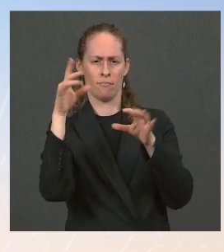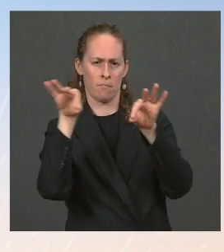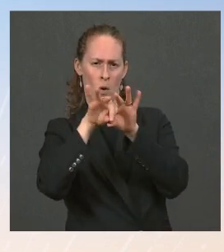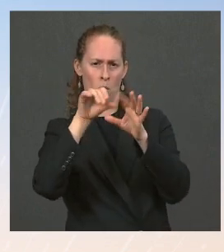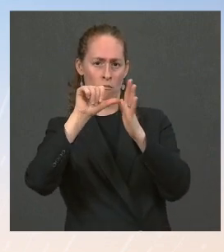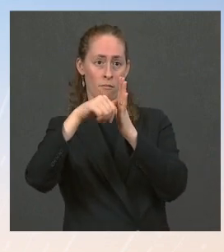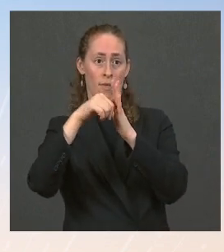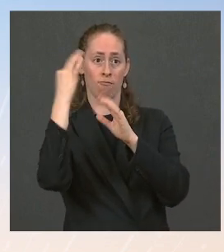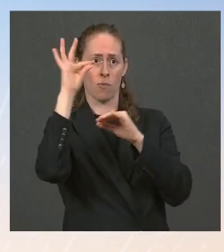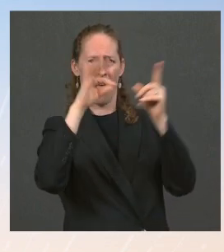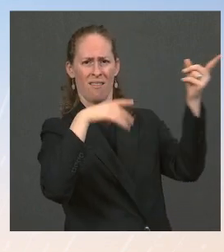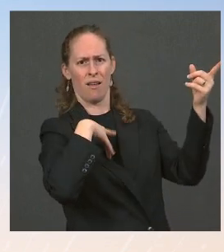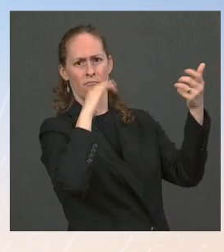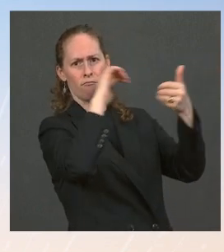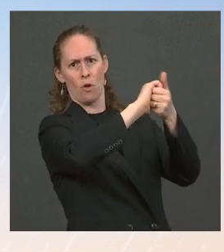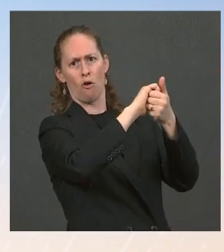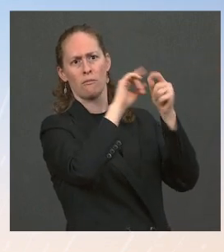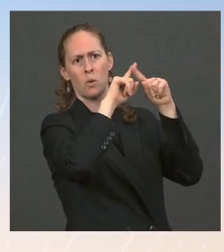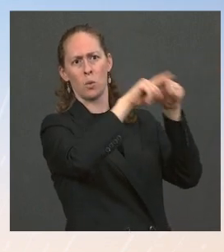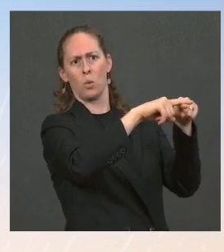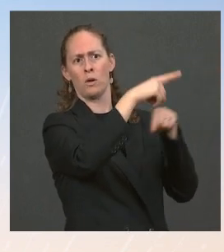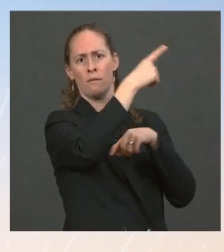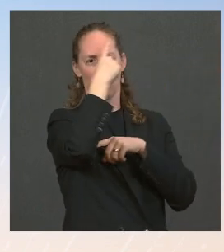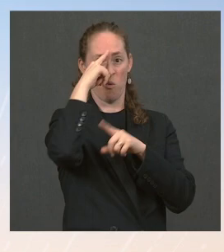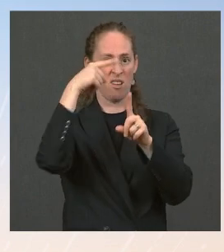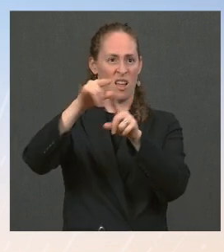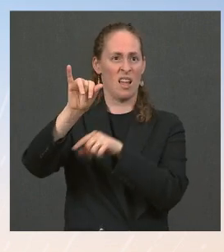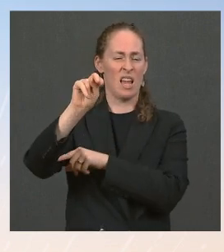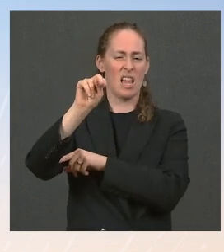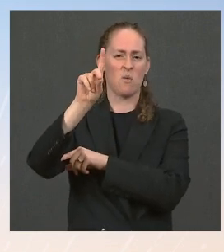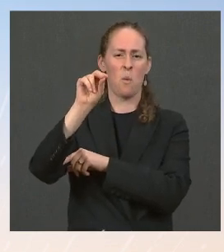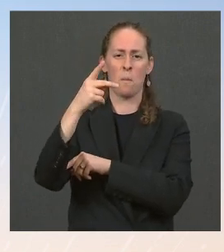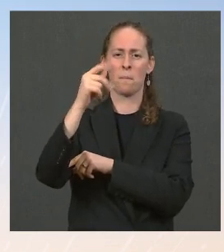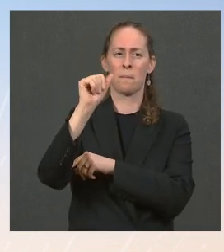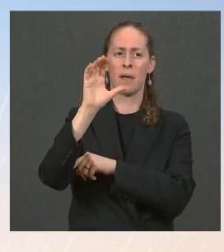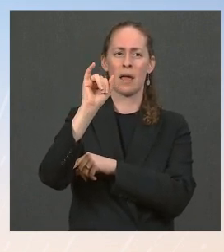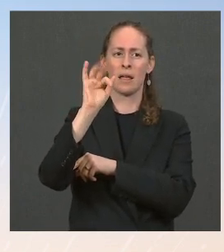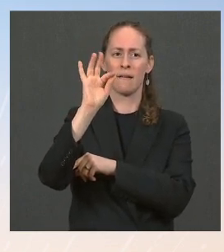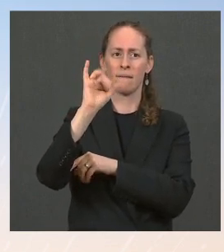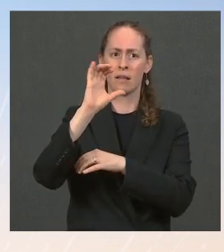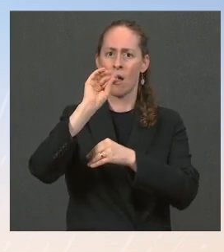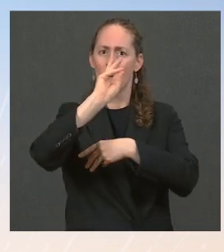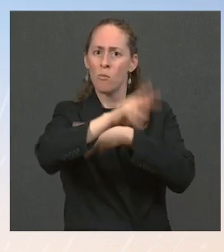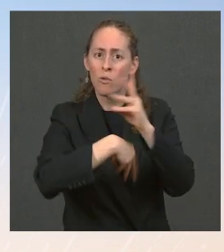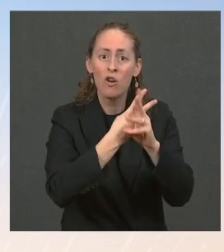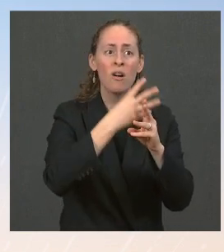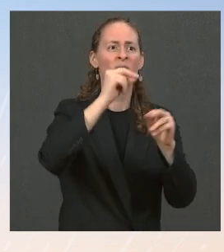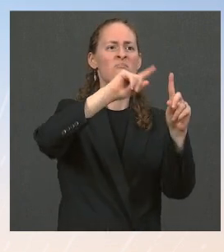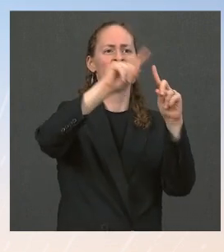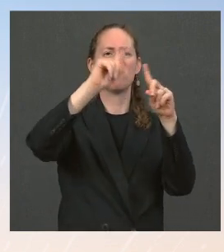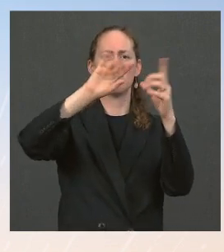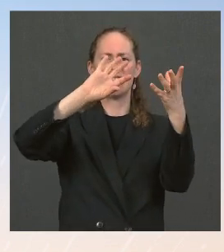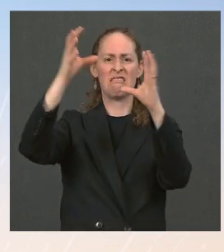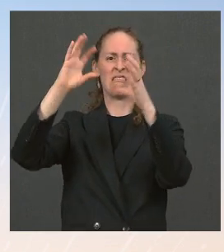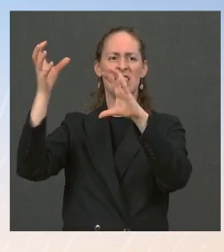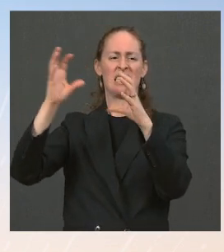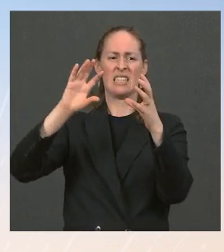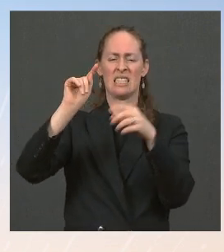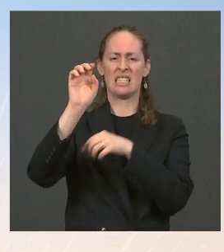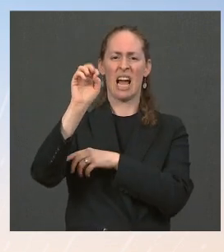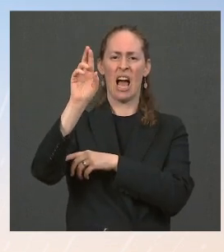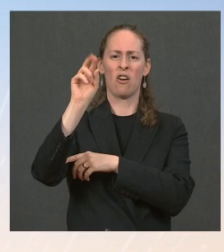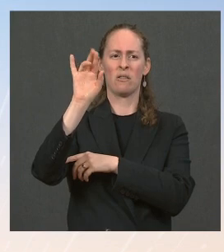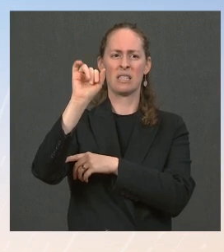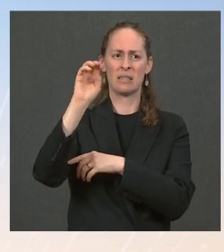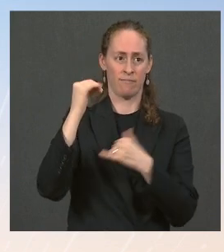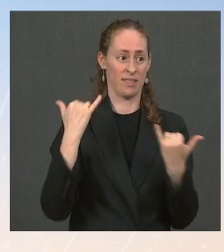important partner around the world, and certainly addressing the threat of terrorism that has metastasized and changed over the course of